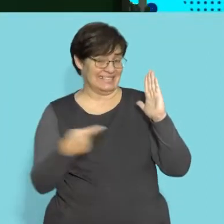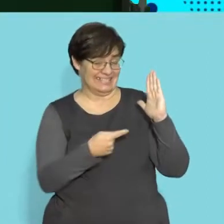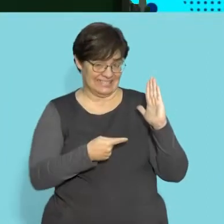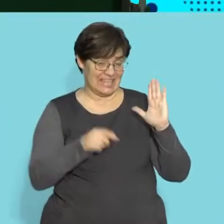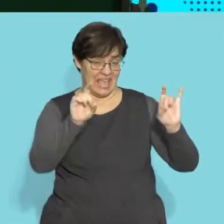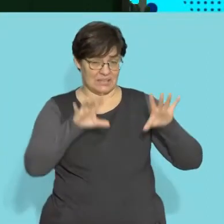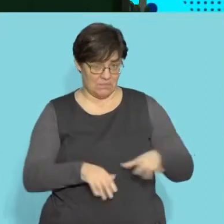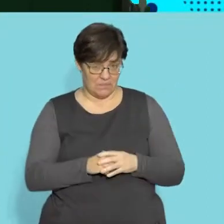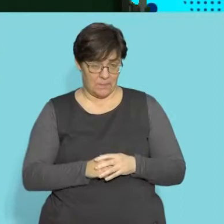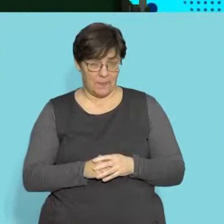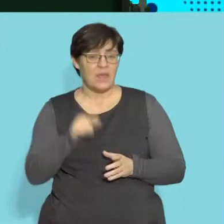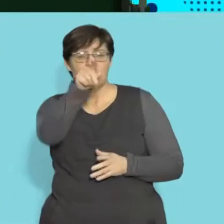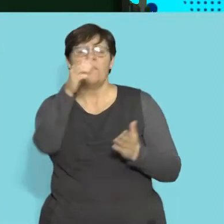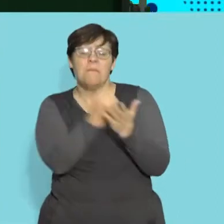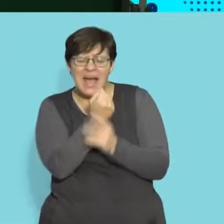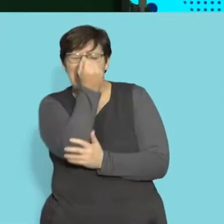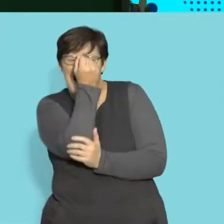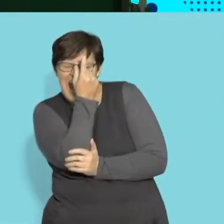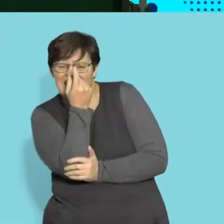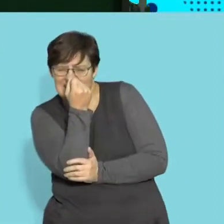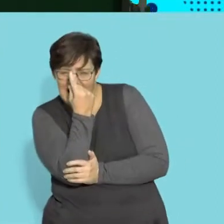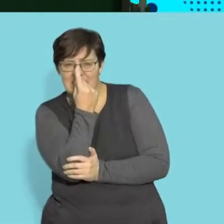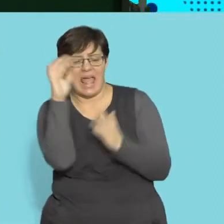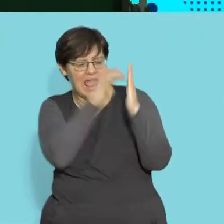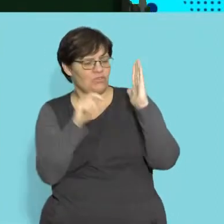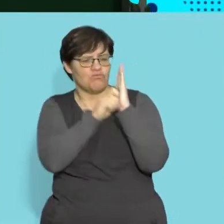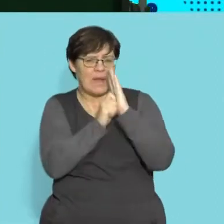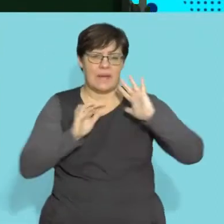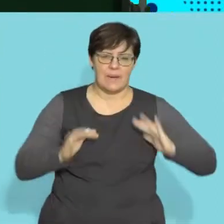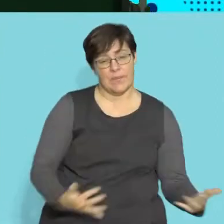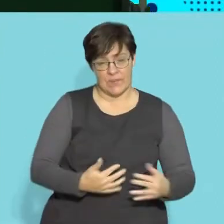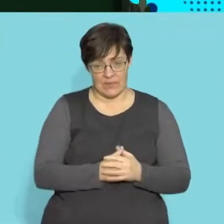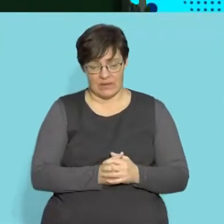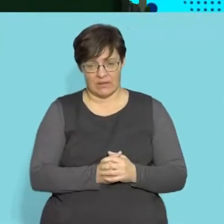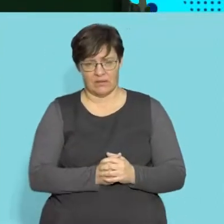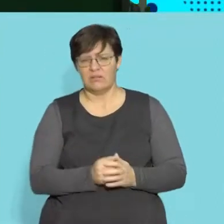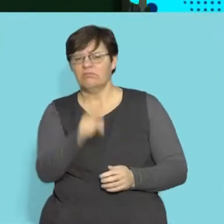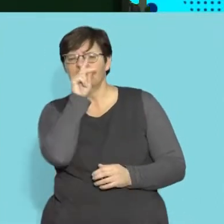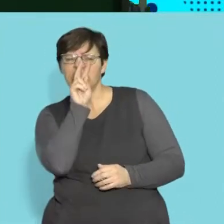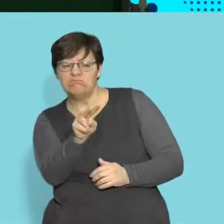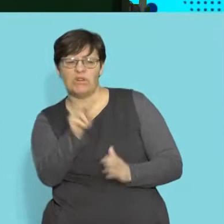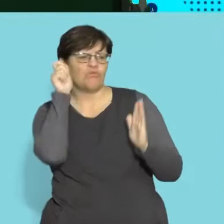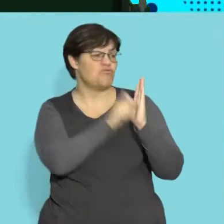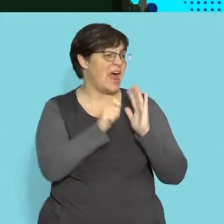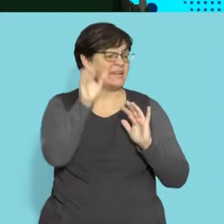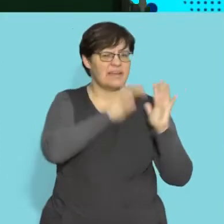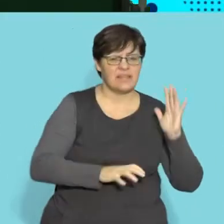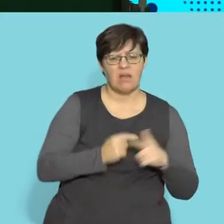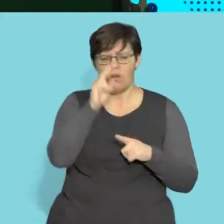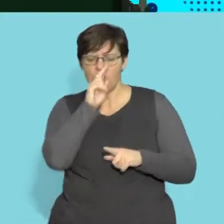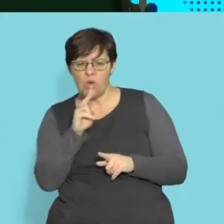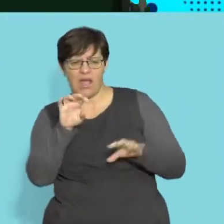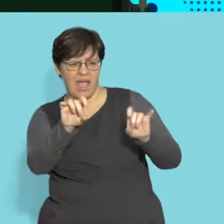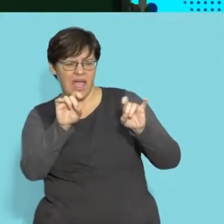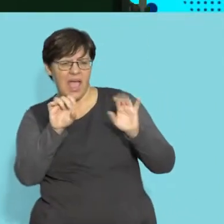essay. It's crucial that you understand how to write an essay. We've just looked at how to write an essay. We've